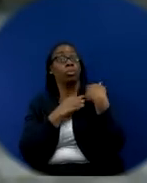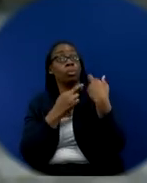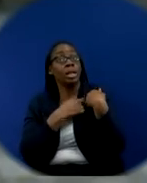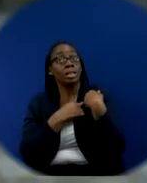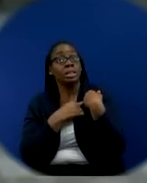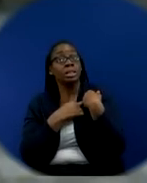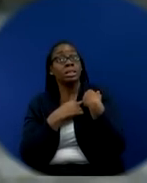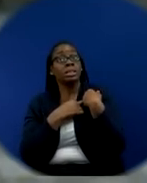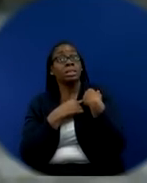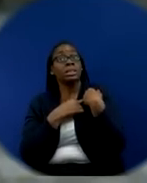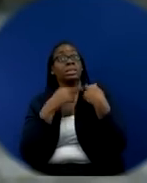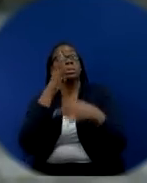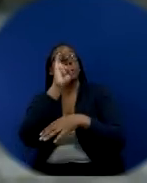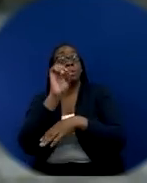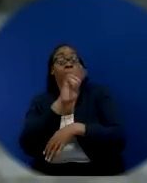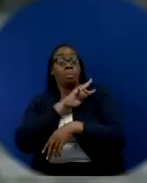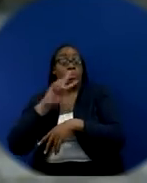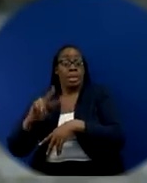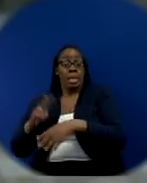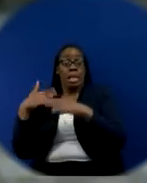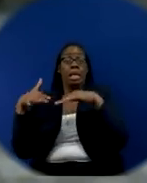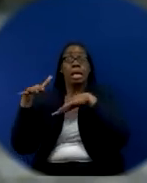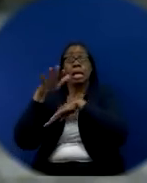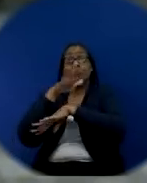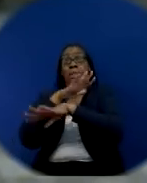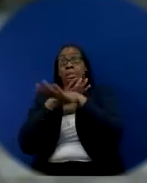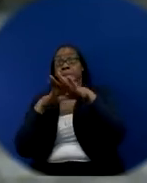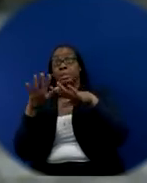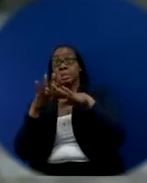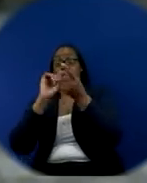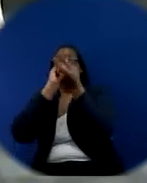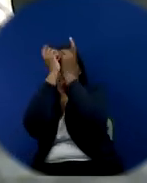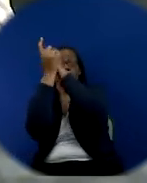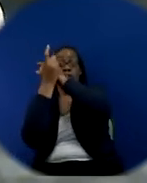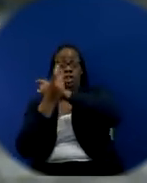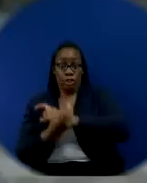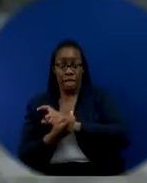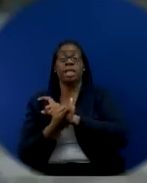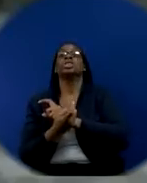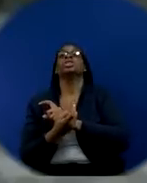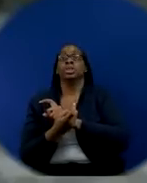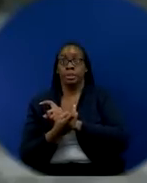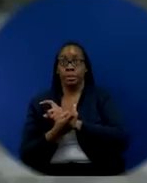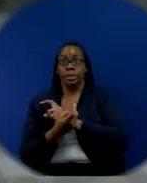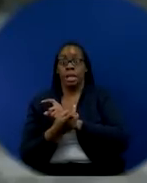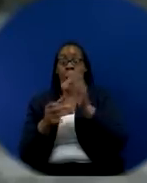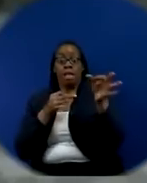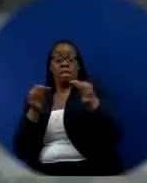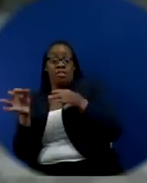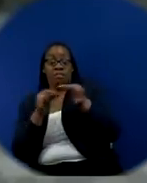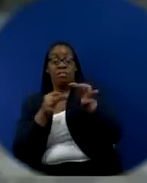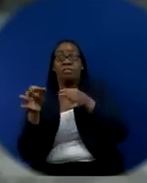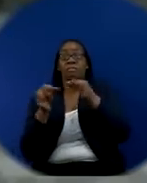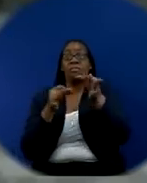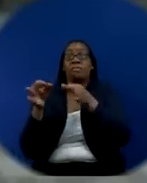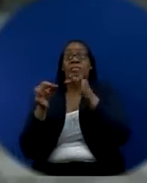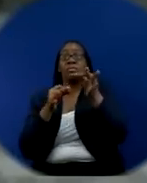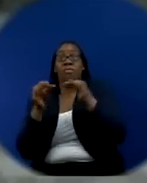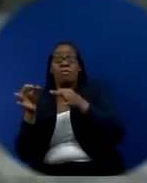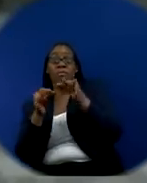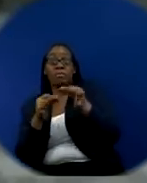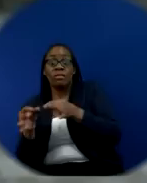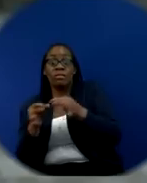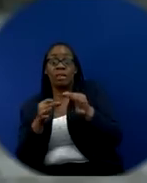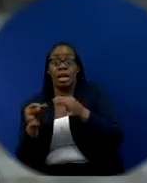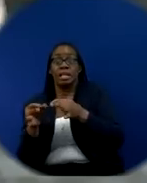and be in the kingdom of God. It's a reorientation. It is a redefinition. It is a